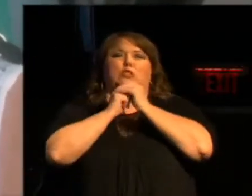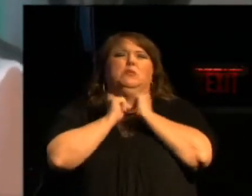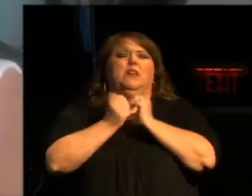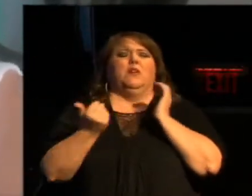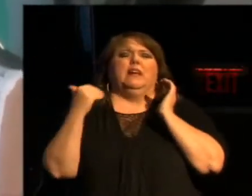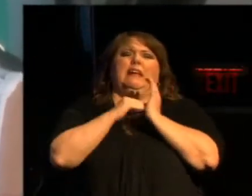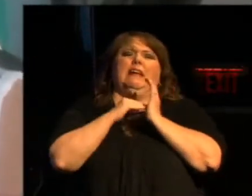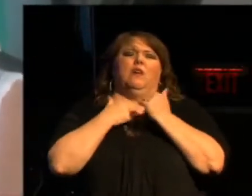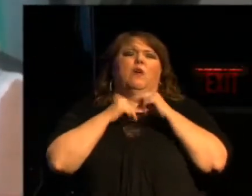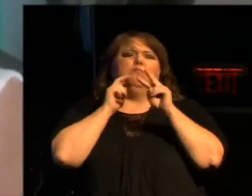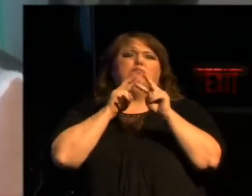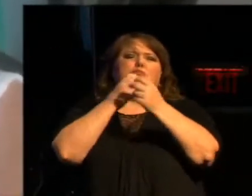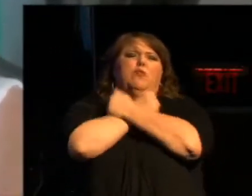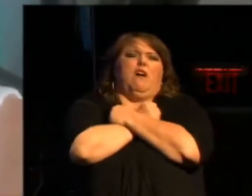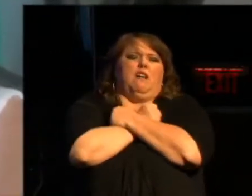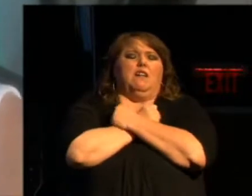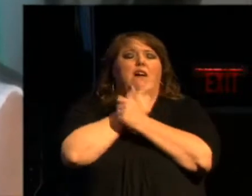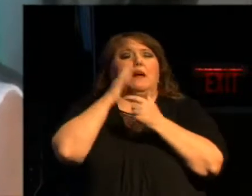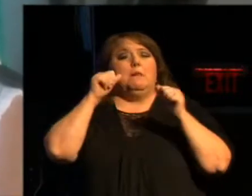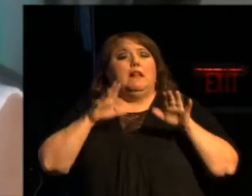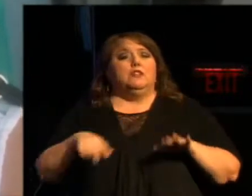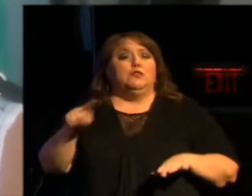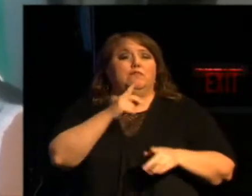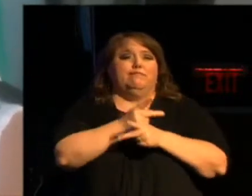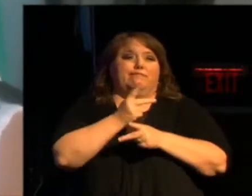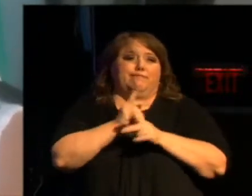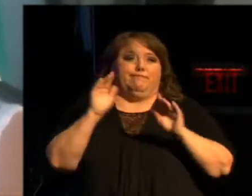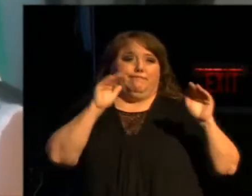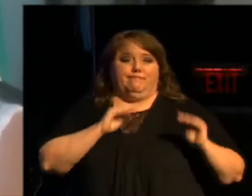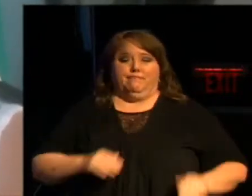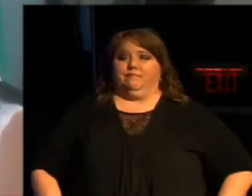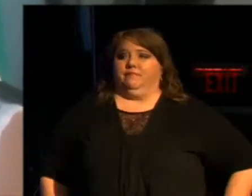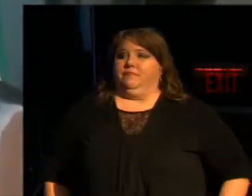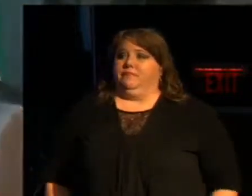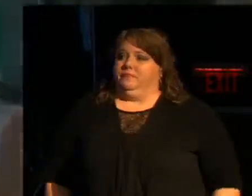give you a hug. All right, God bless. Take care. Bye.